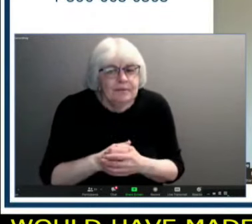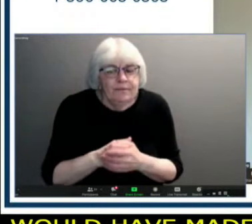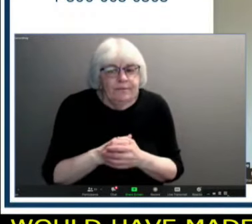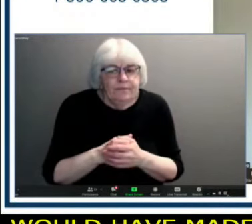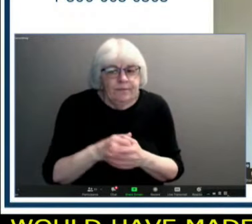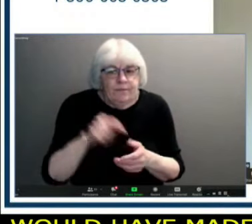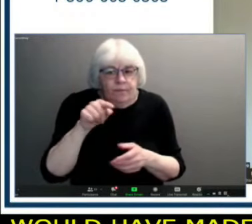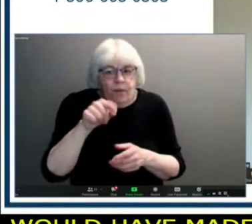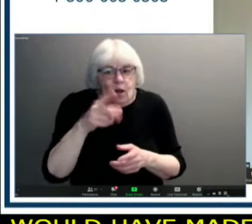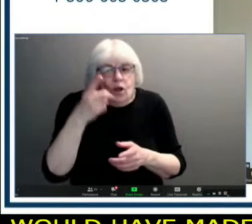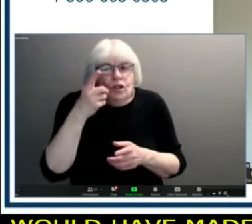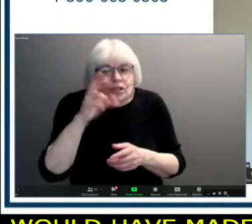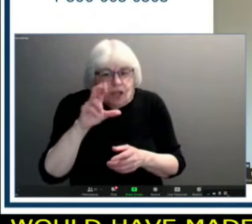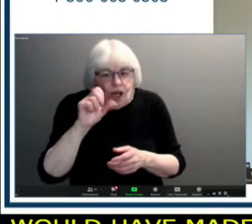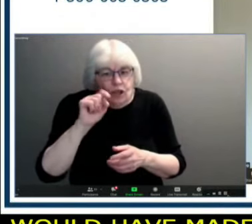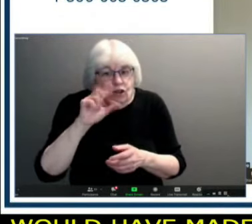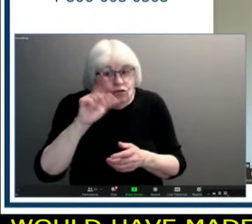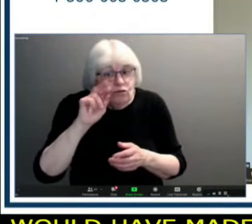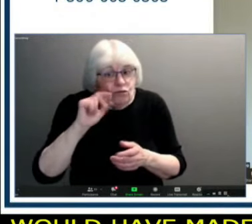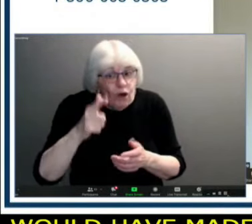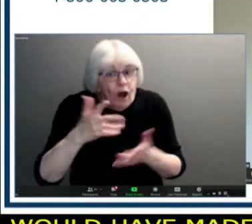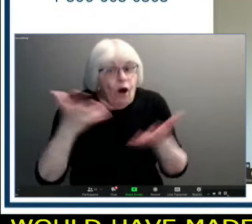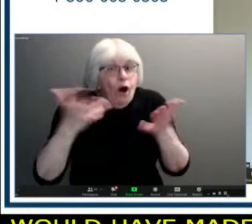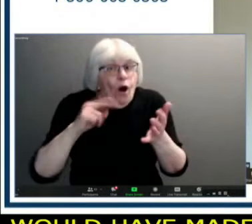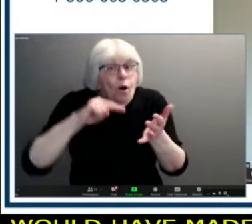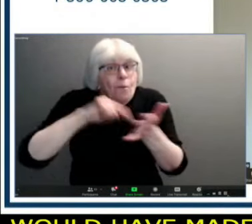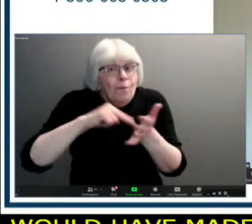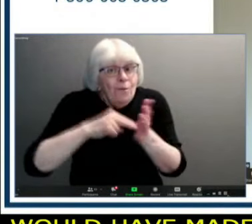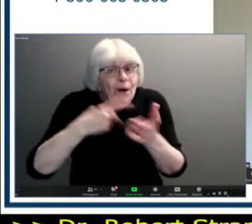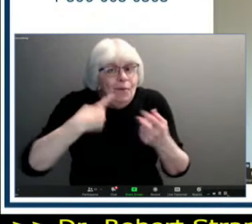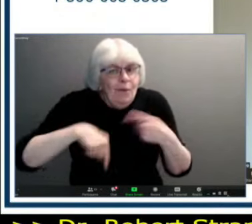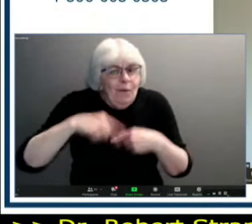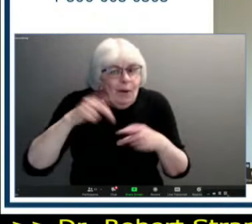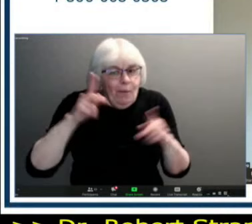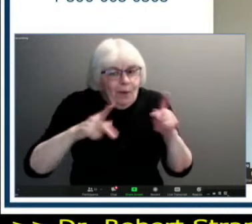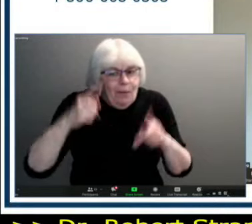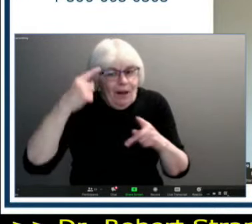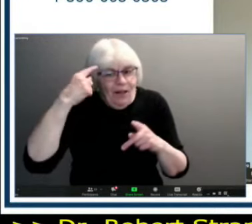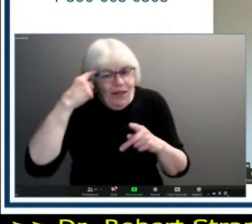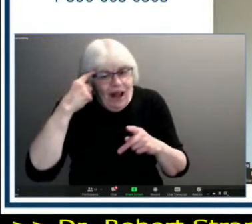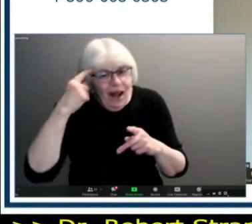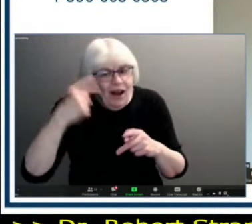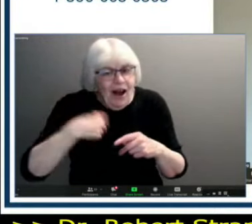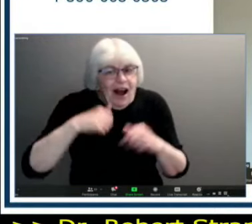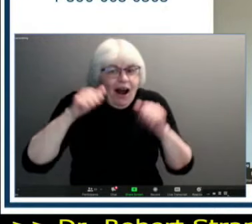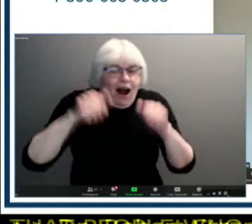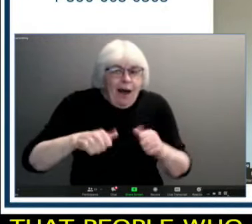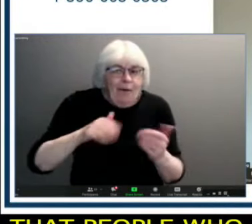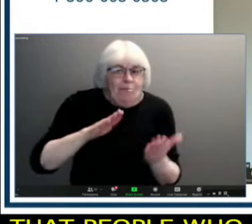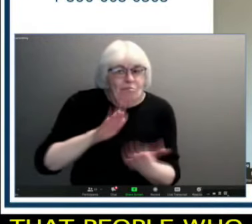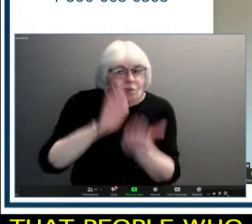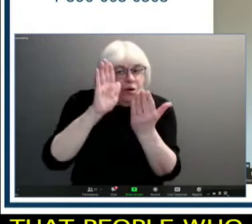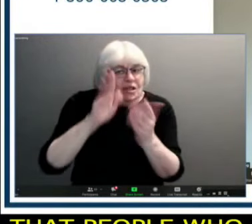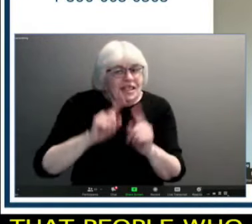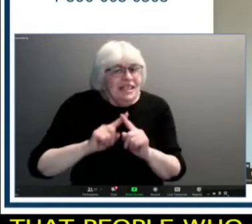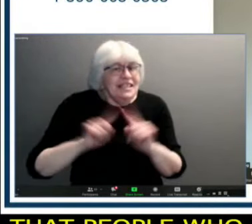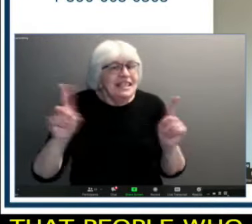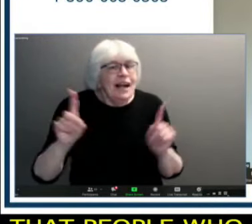at things in hindsight, that maybe we should have acted differently a bit harder. We're hearing that criticism,